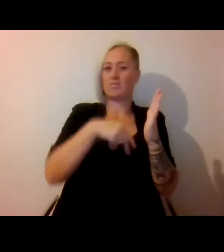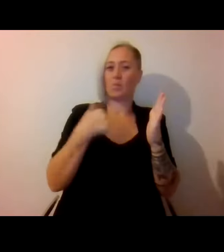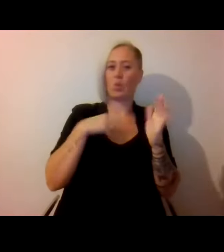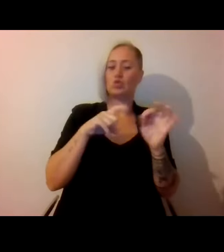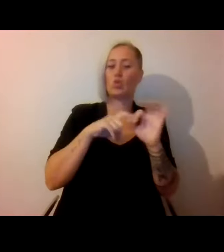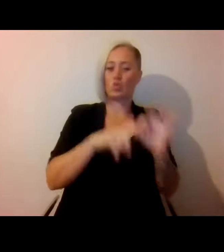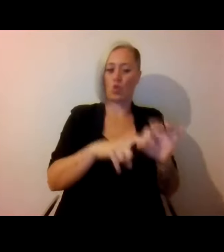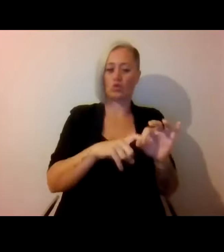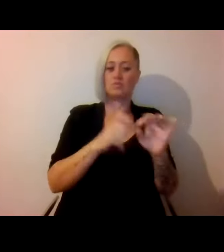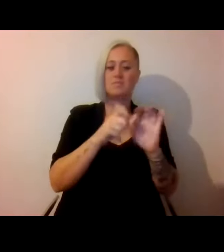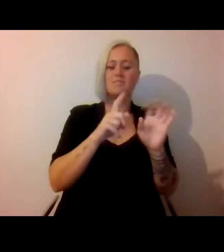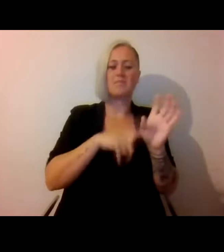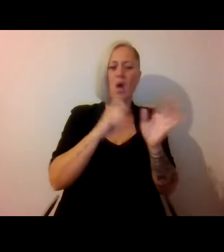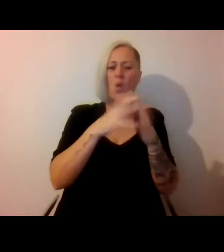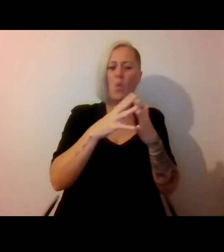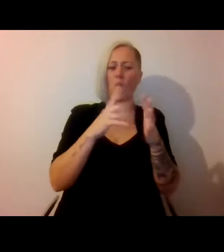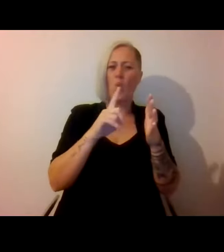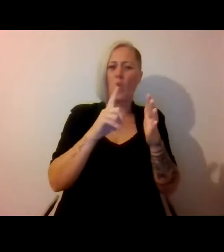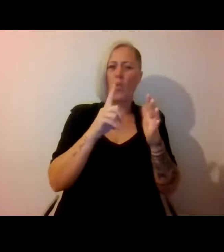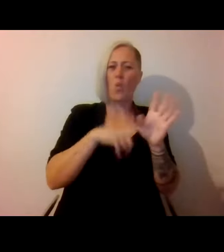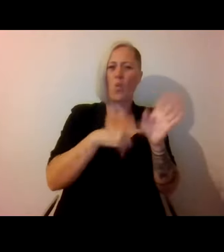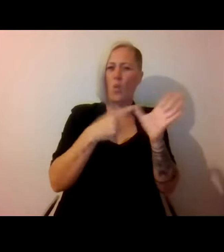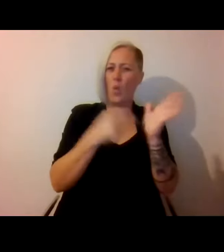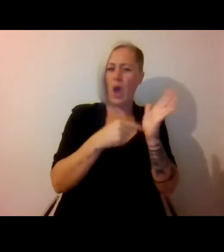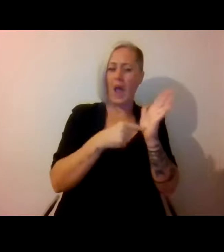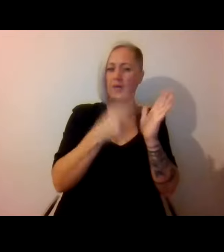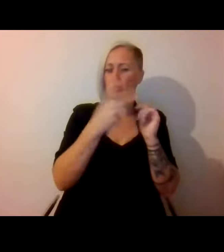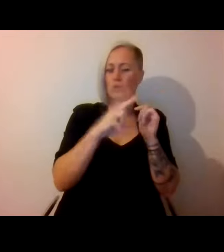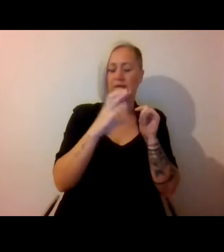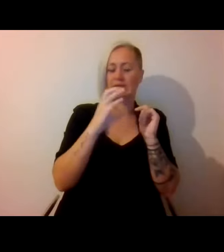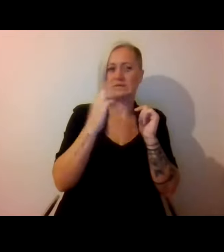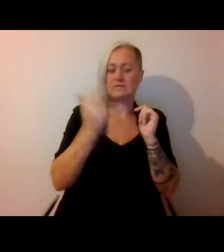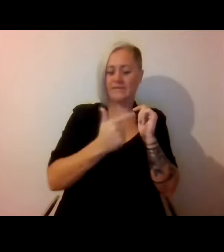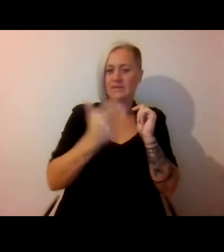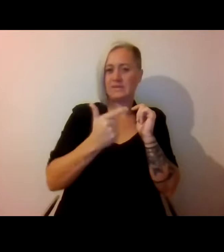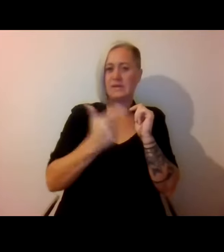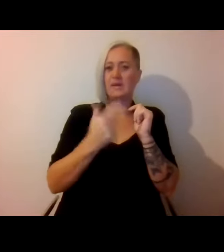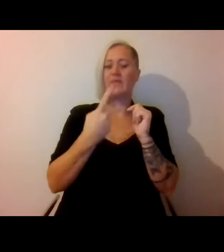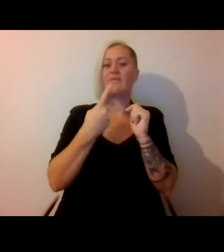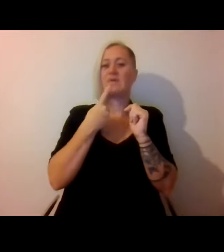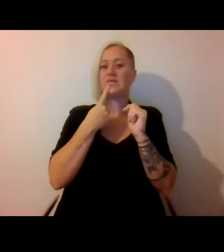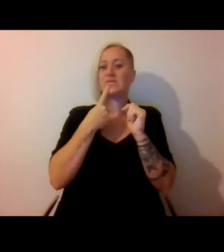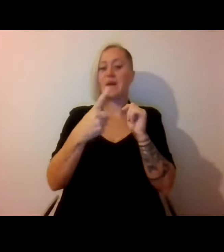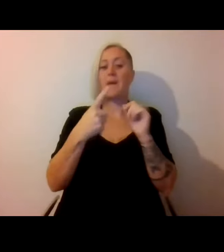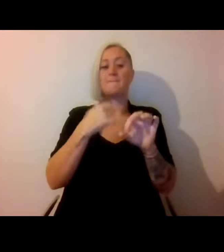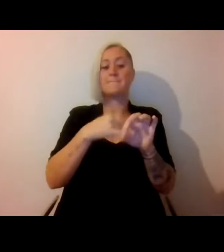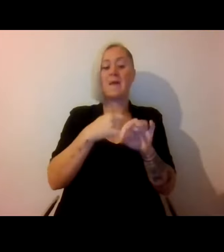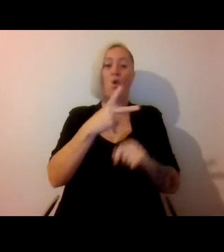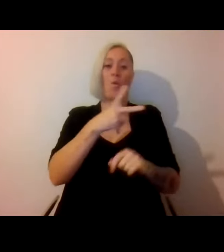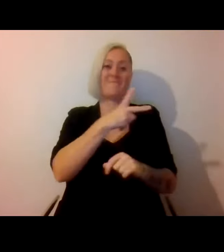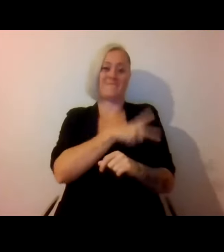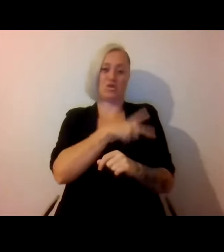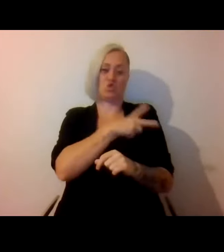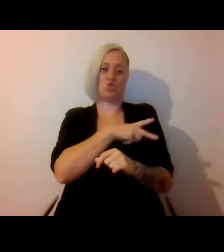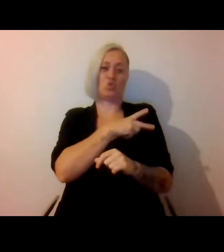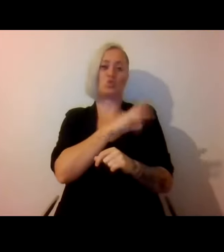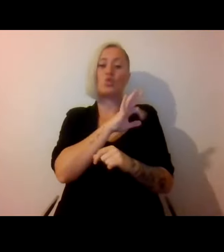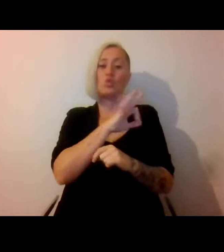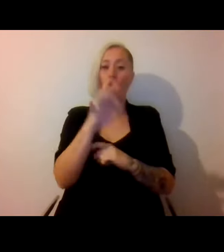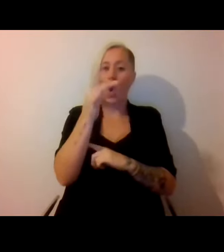by Wyatt et al. 2017. They say medical professionals are not able